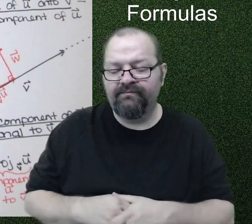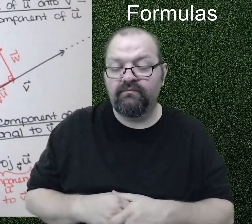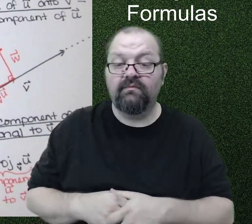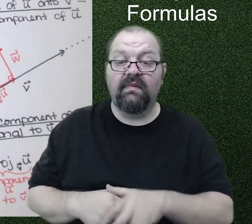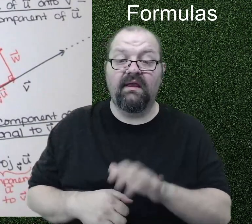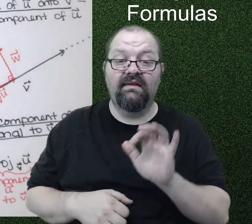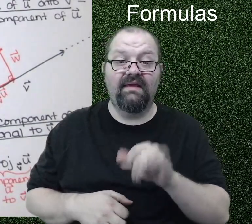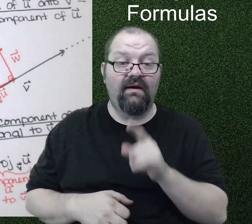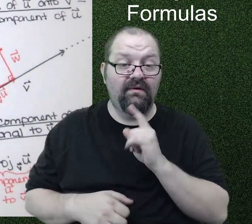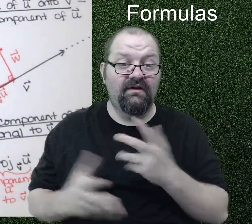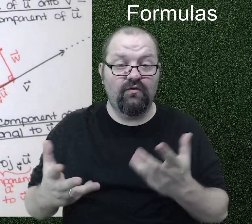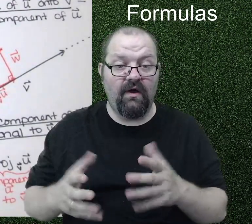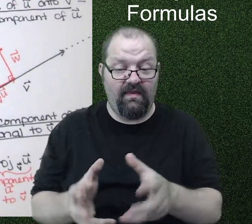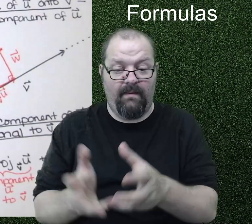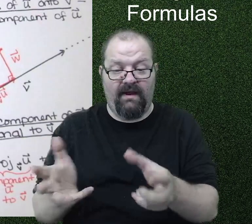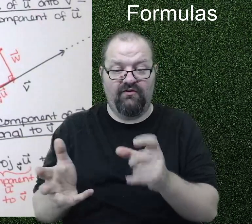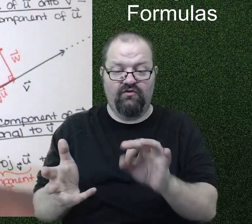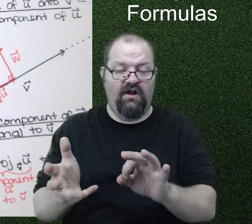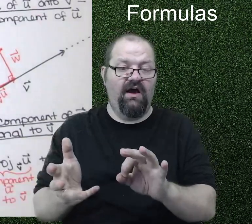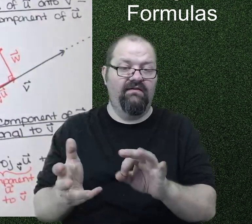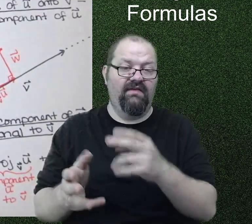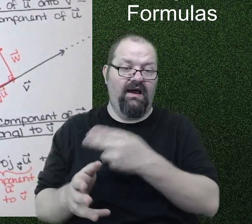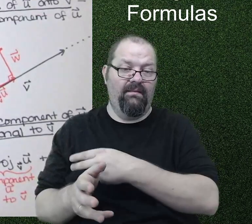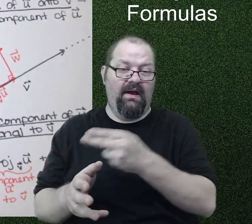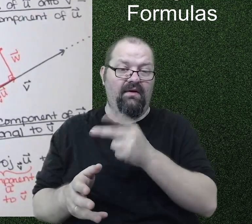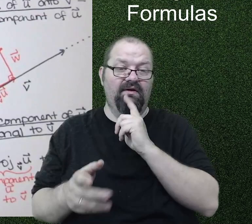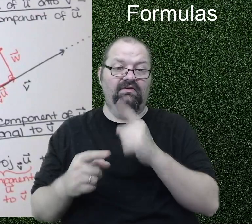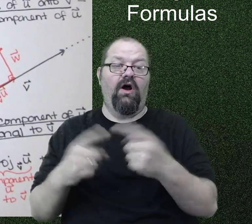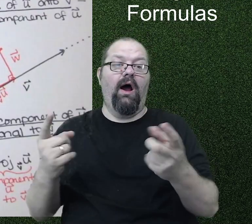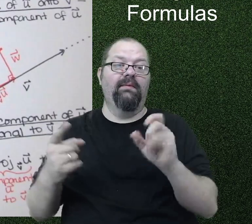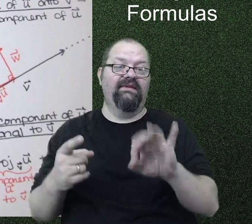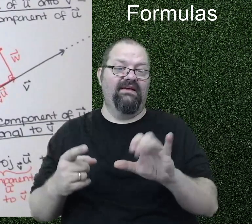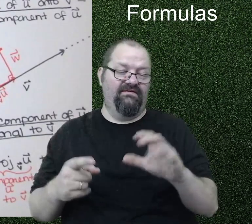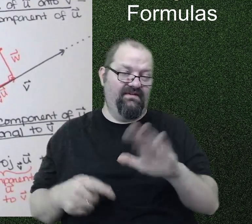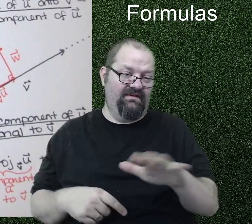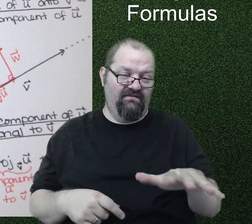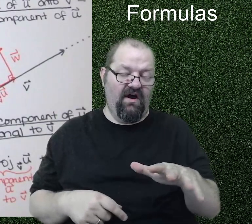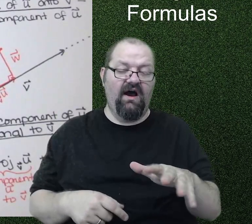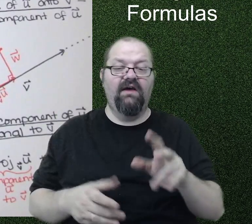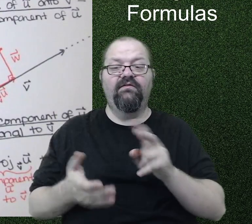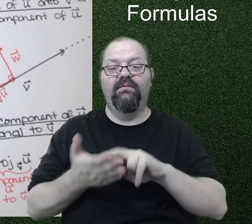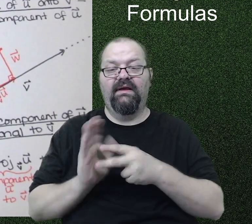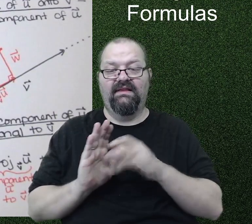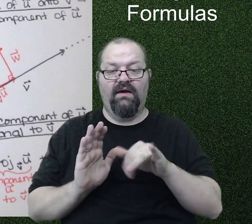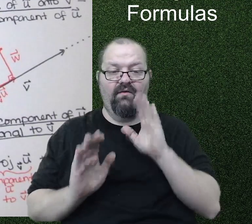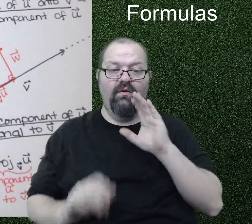That's the magnitude of the hypotenuse, and since it's opposite the 55 in the triangle,